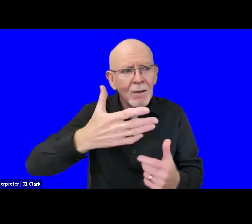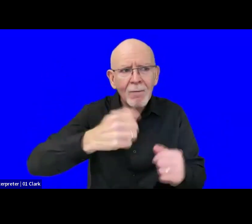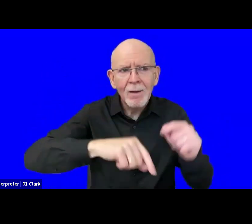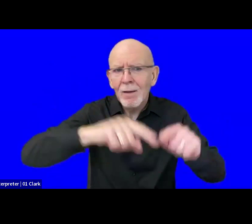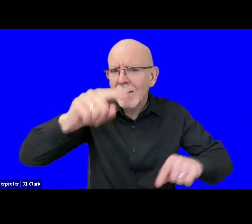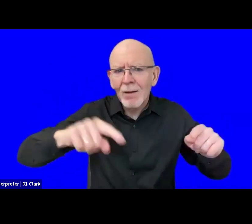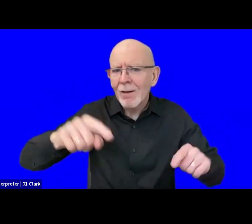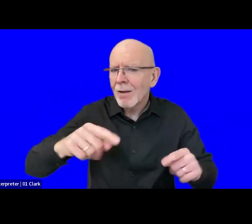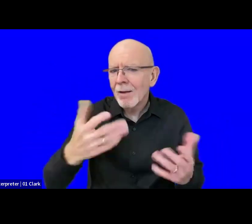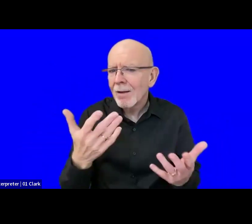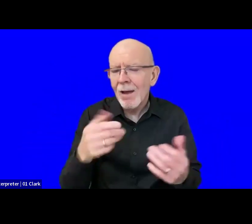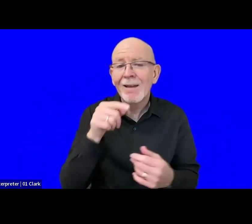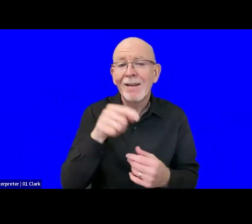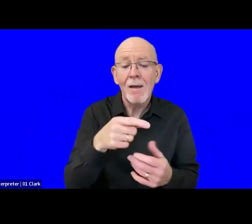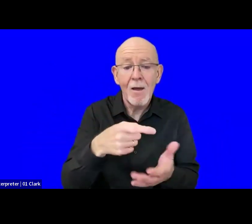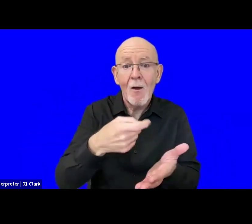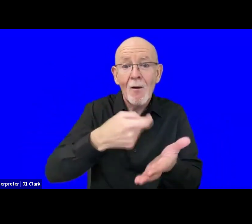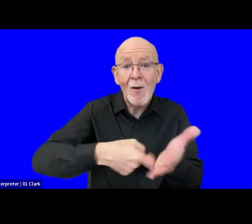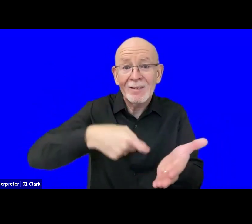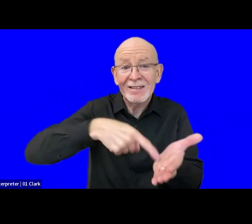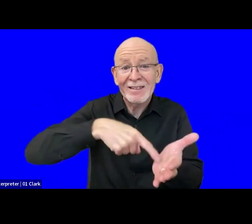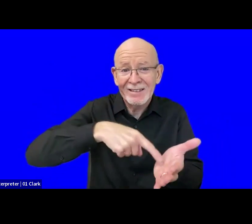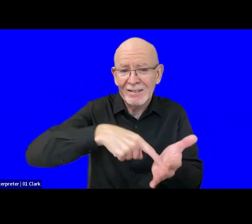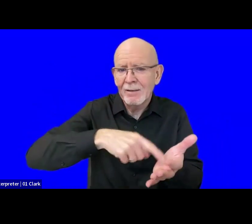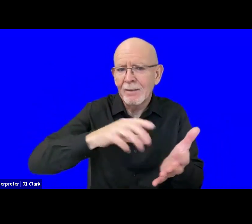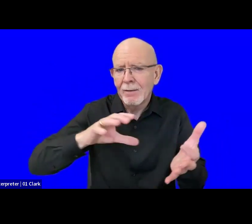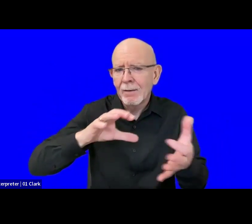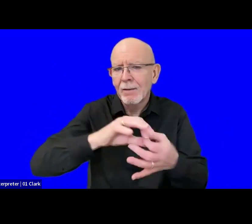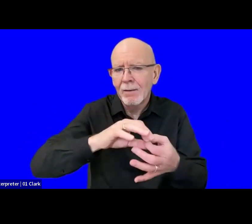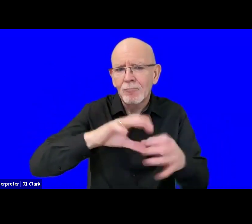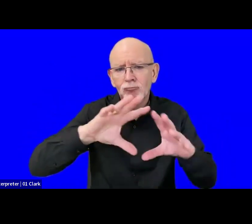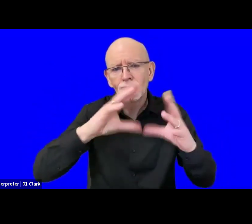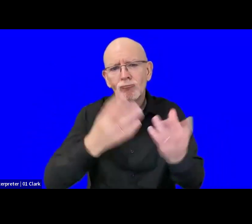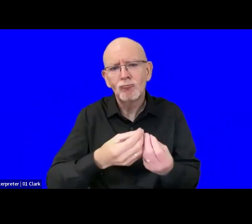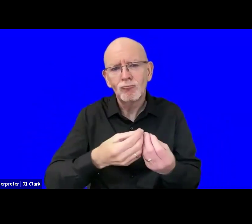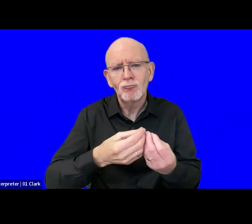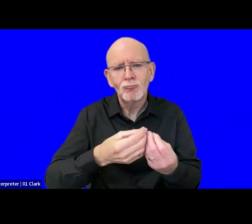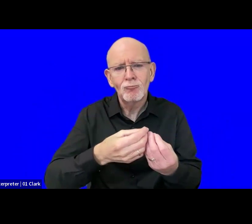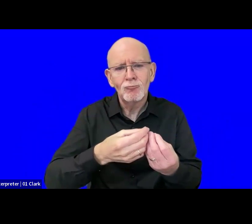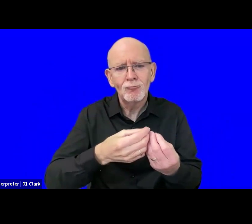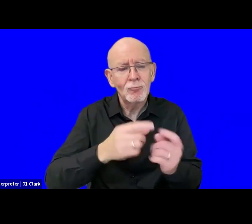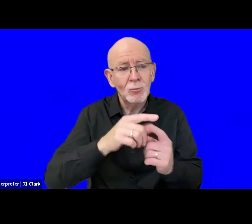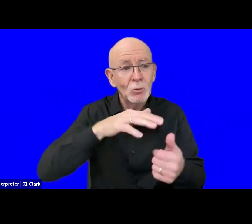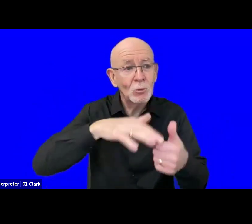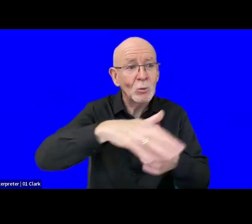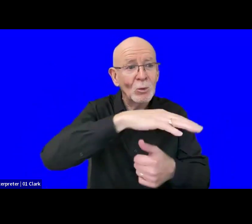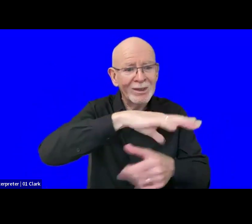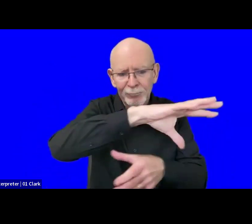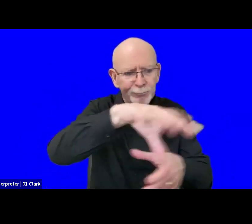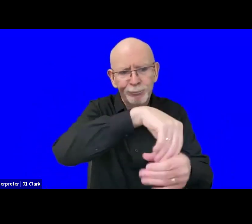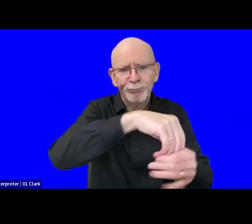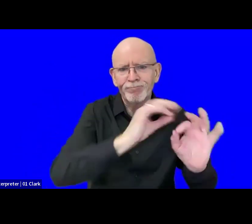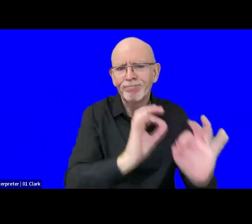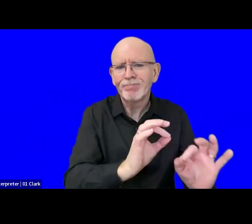the society. If the society make the effort of accessibility, for instance, of public transport, the extra cost related